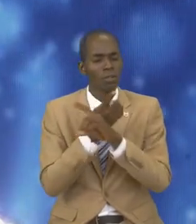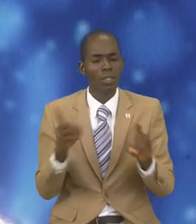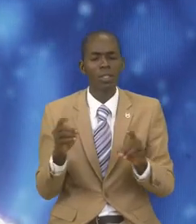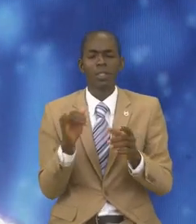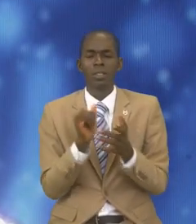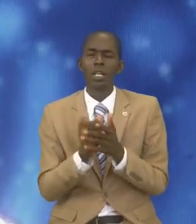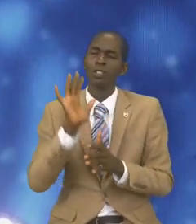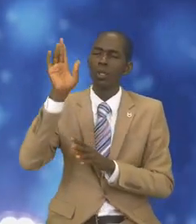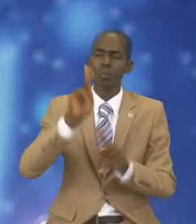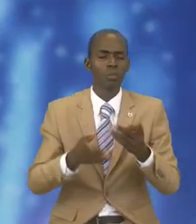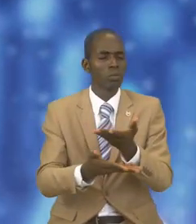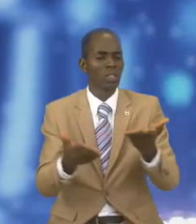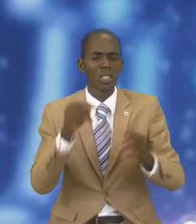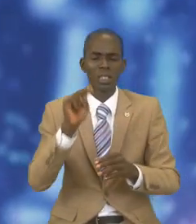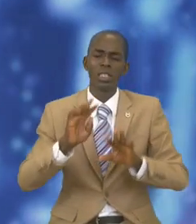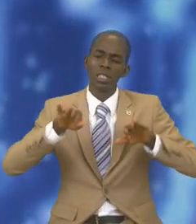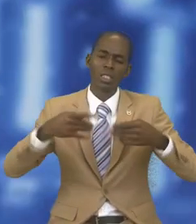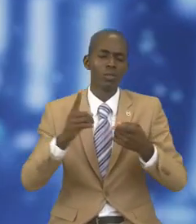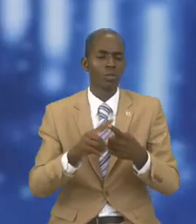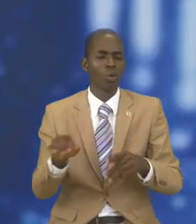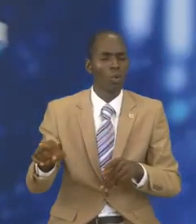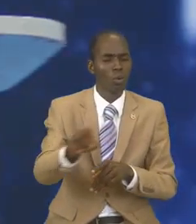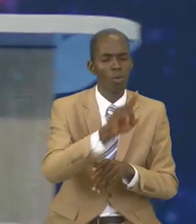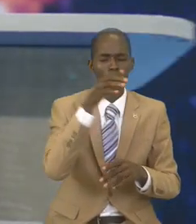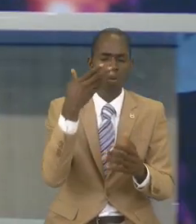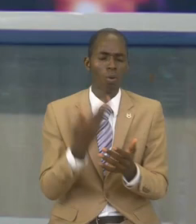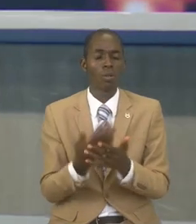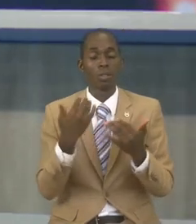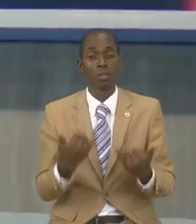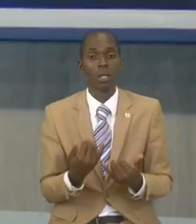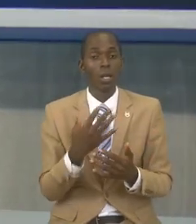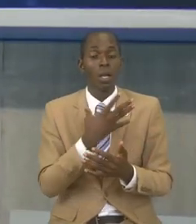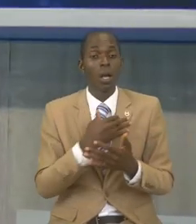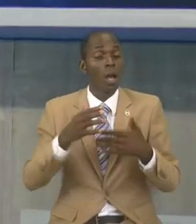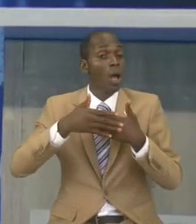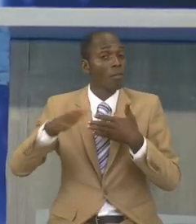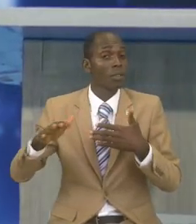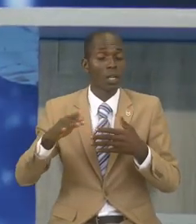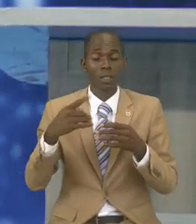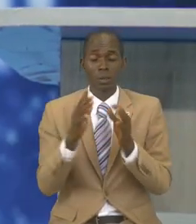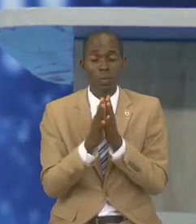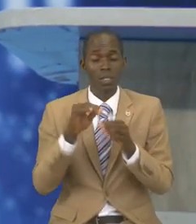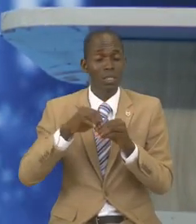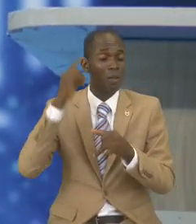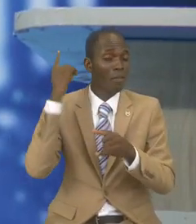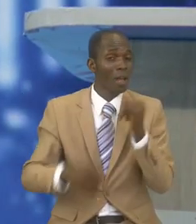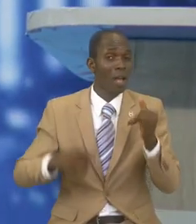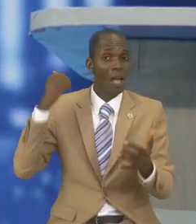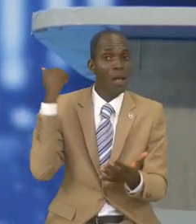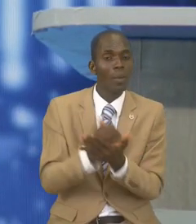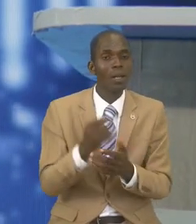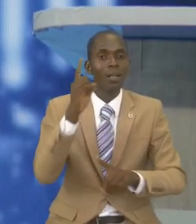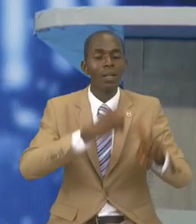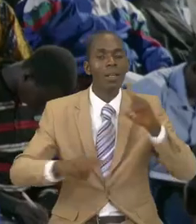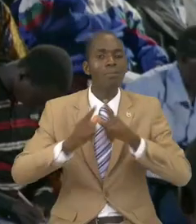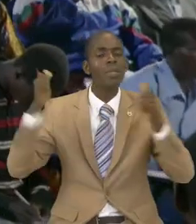your people need, give to them now. Lo and behold, when we said the final amen, help me shout final